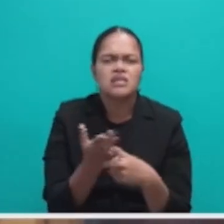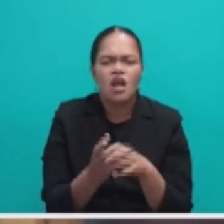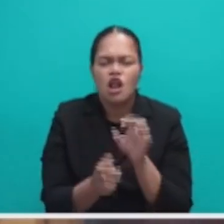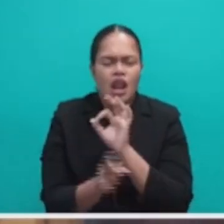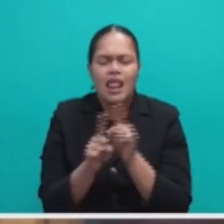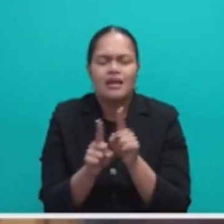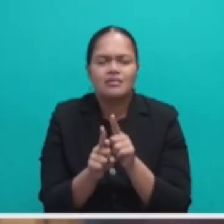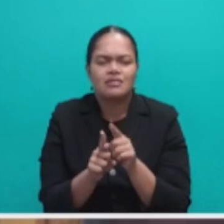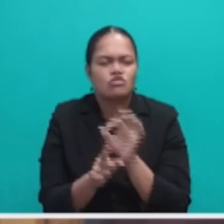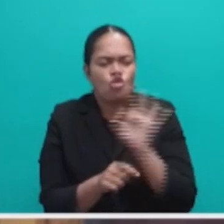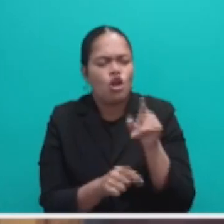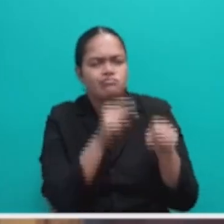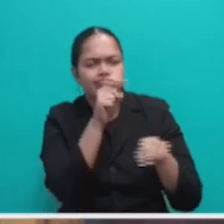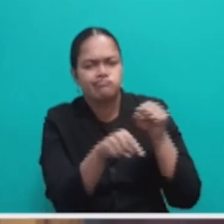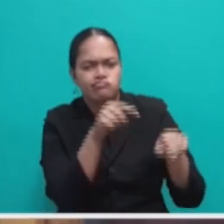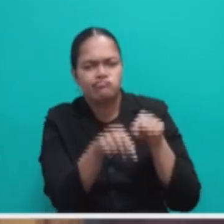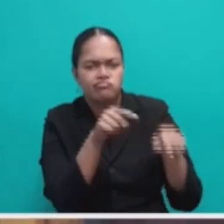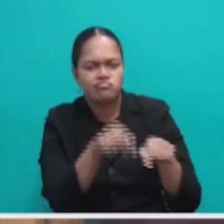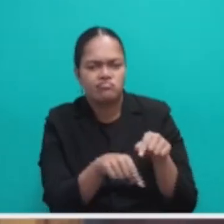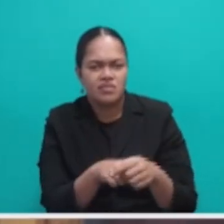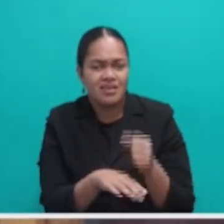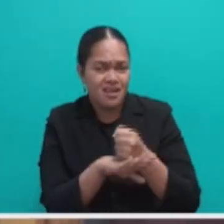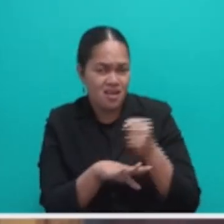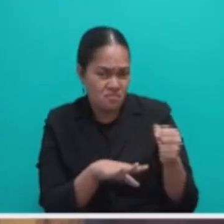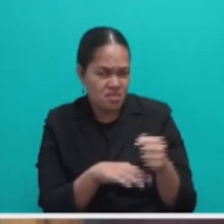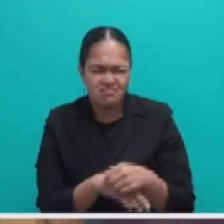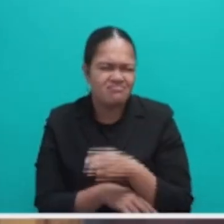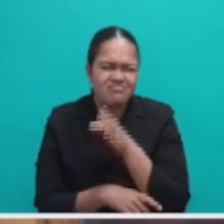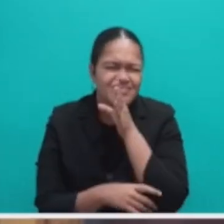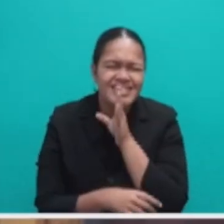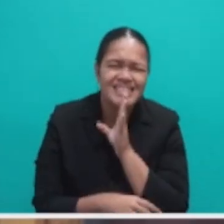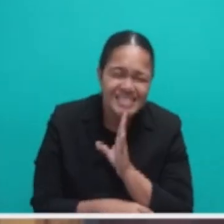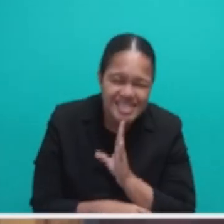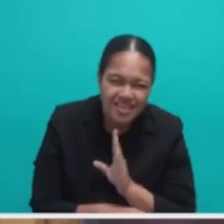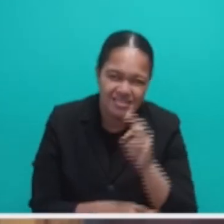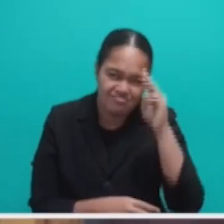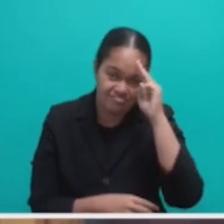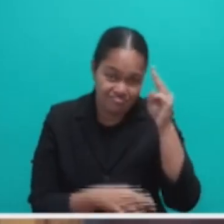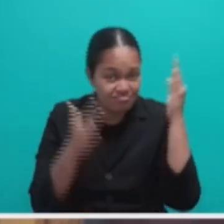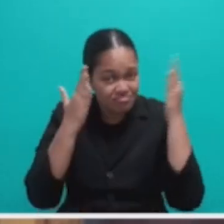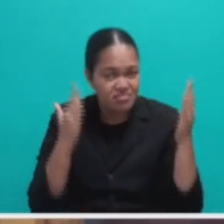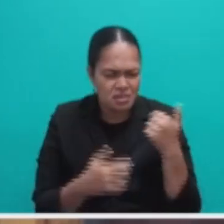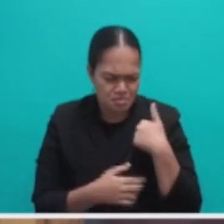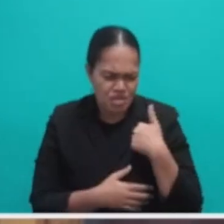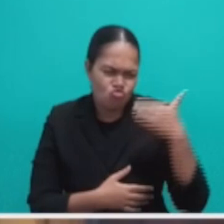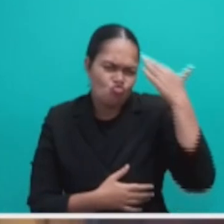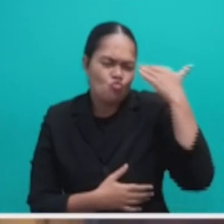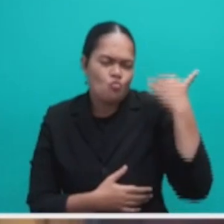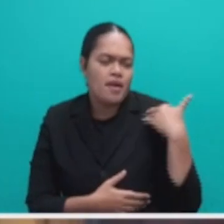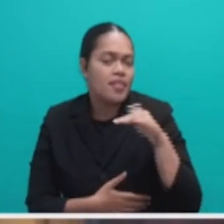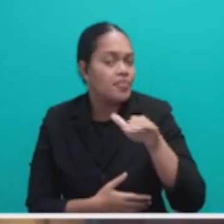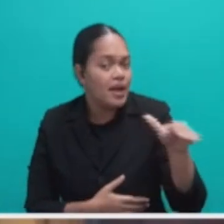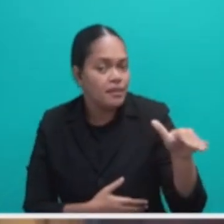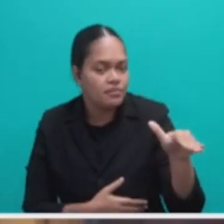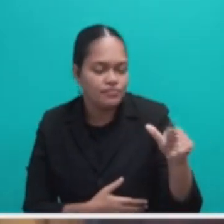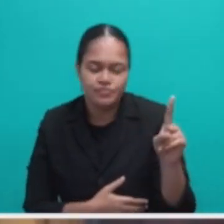criticized. Sadly, Mr. Speaker, sir, I have to remind them that it is not the